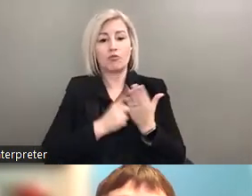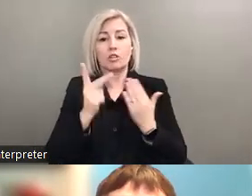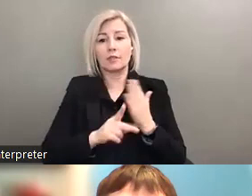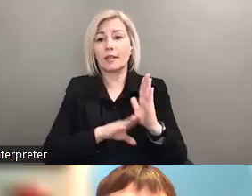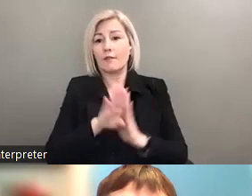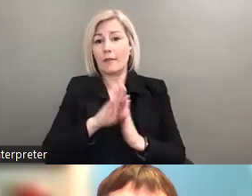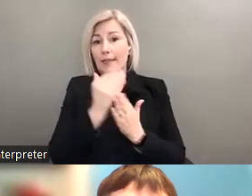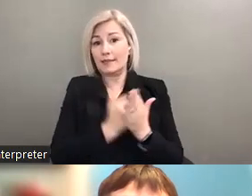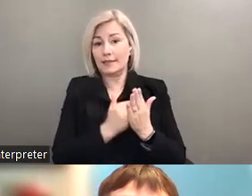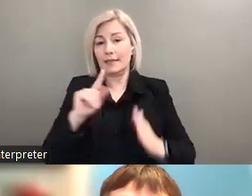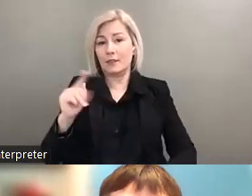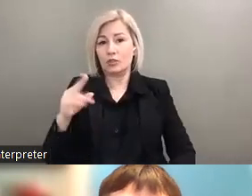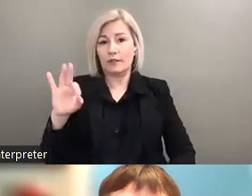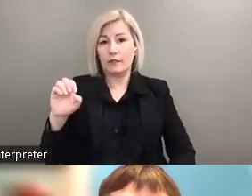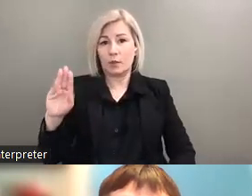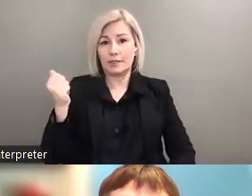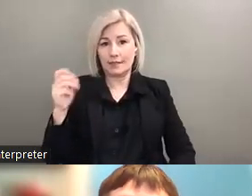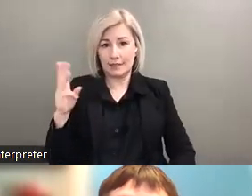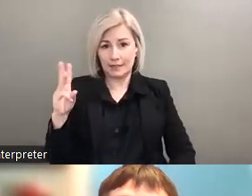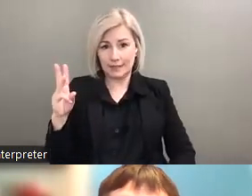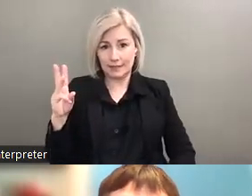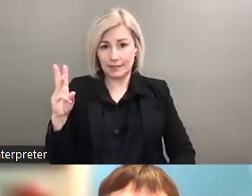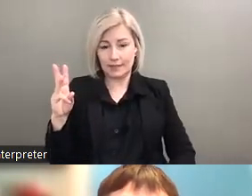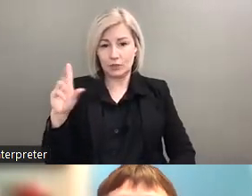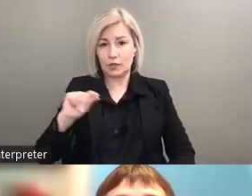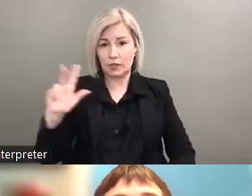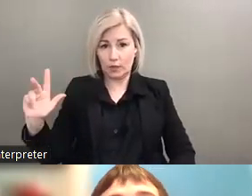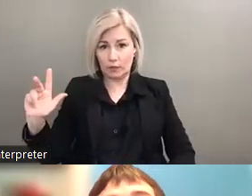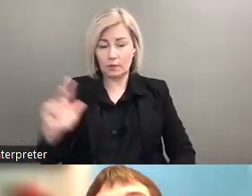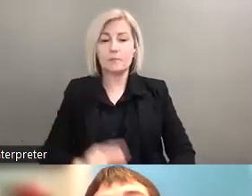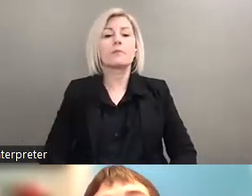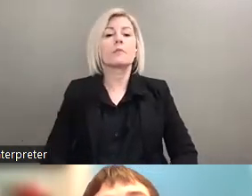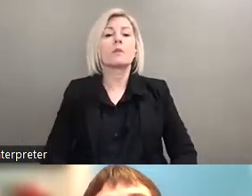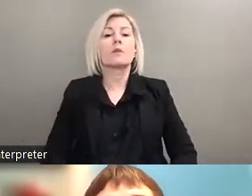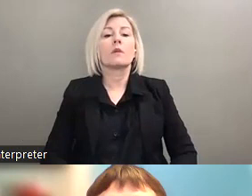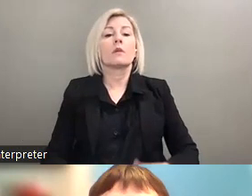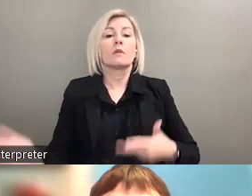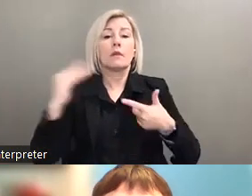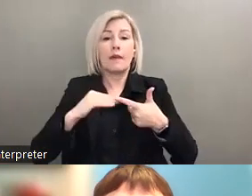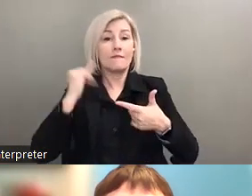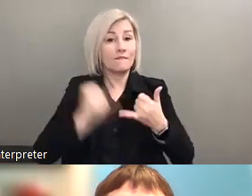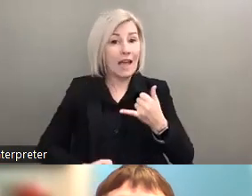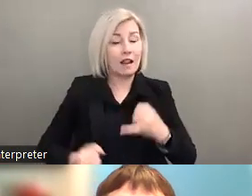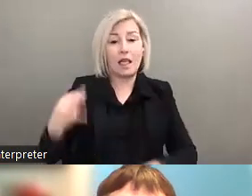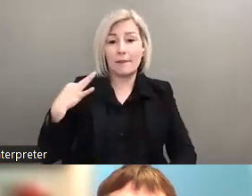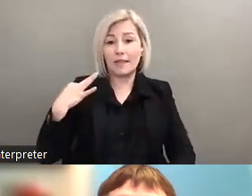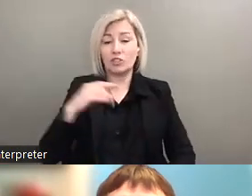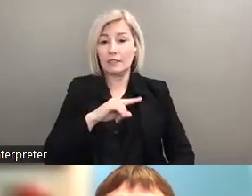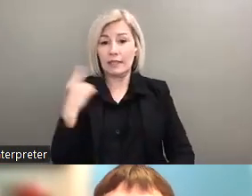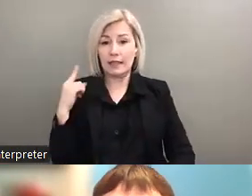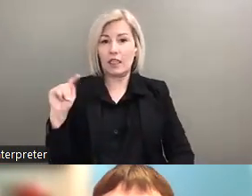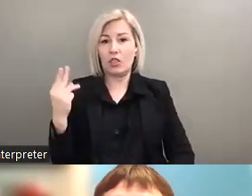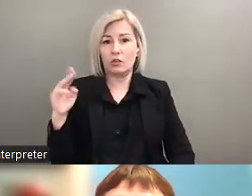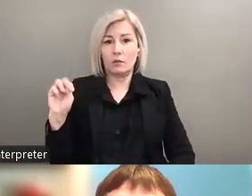listing is Thursday, February 16th, 2023. The final application deadline is Thursday,